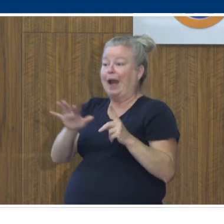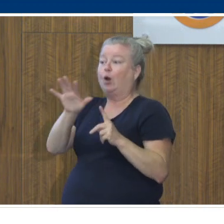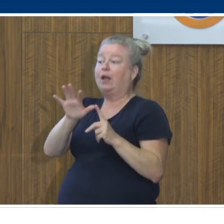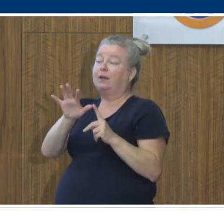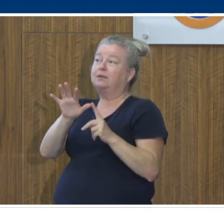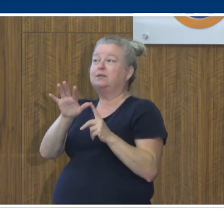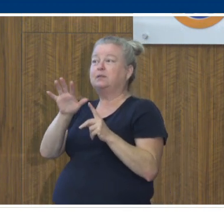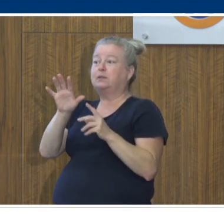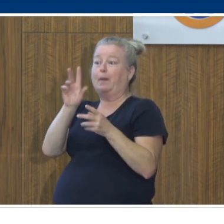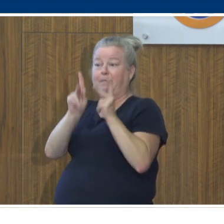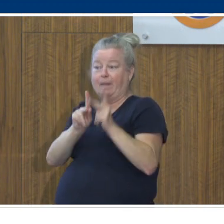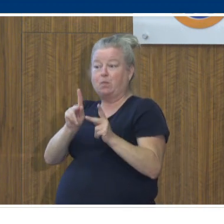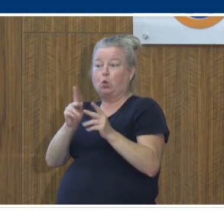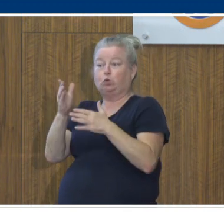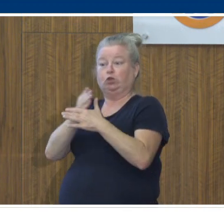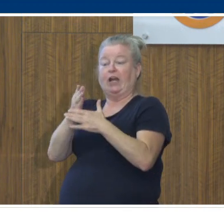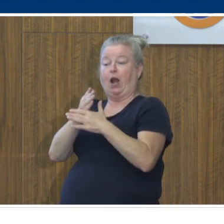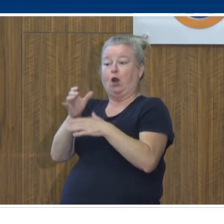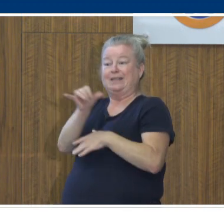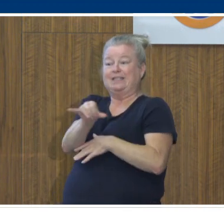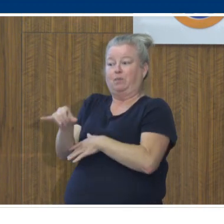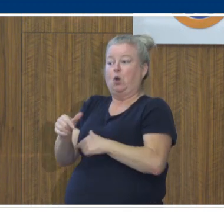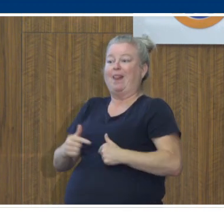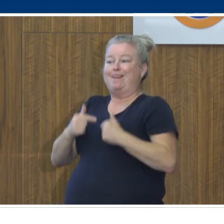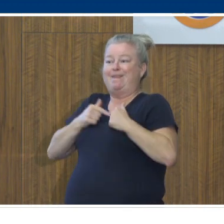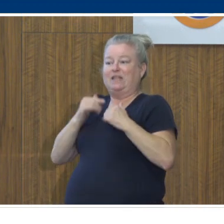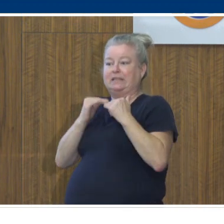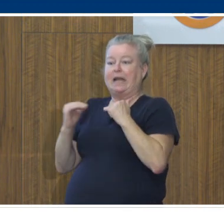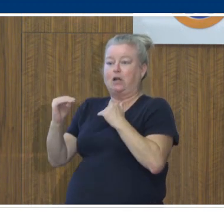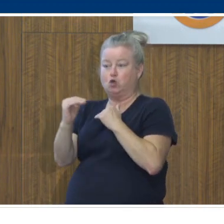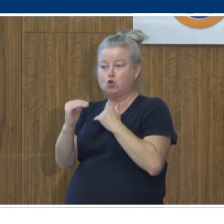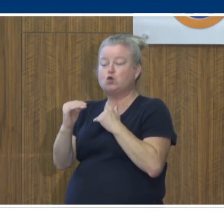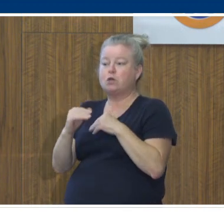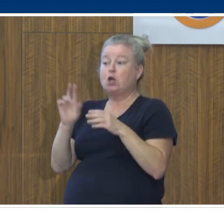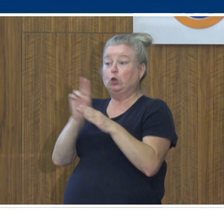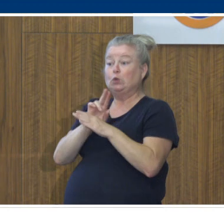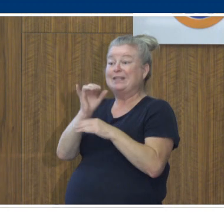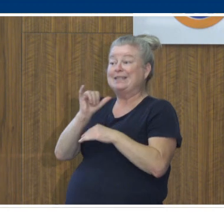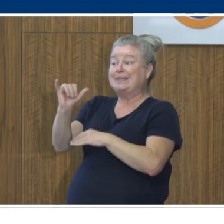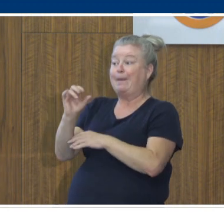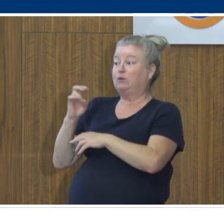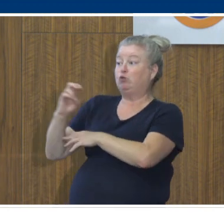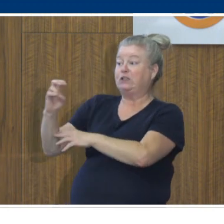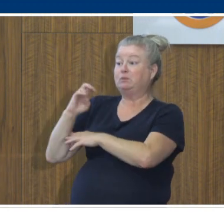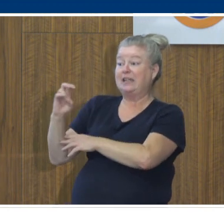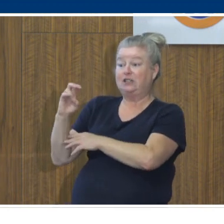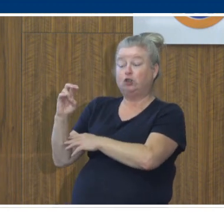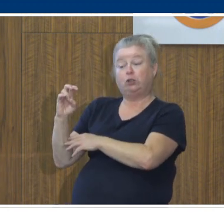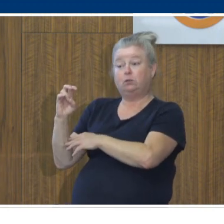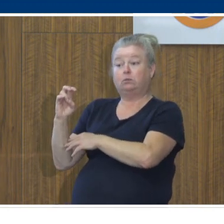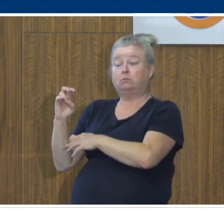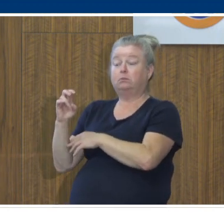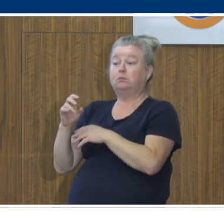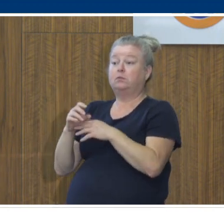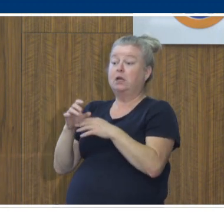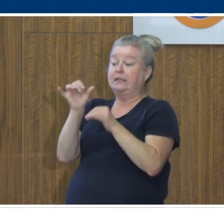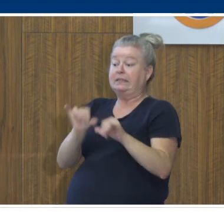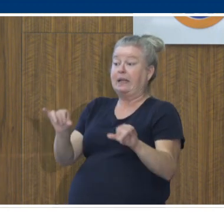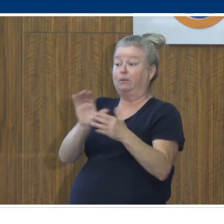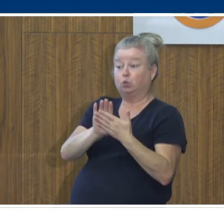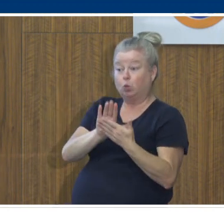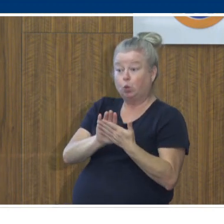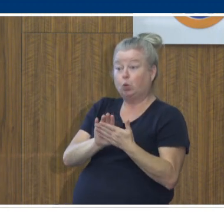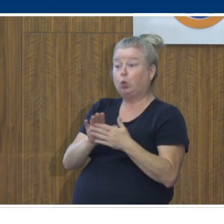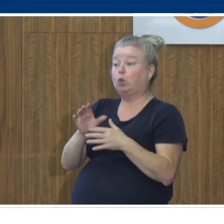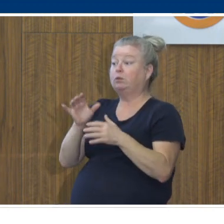which people share the same or similar living standards, use the same transportation facilities, go to the same schools or go to the